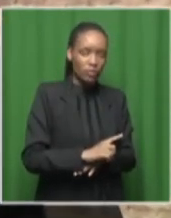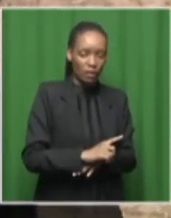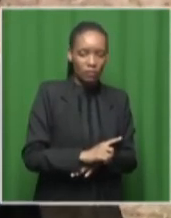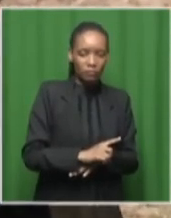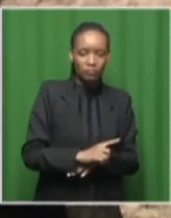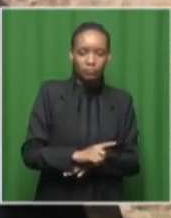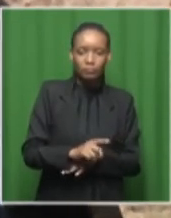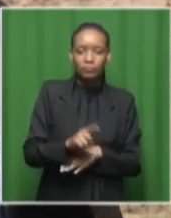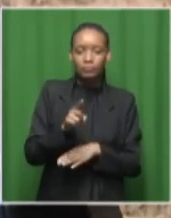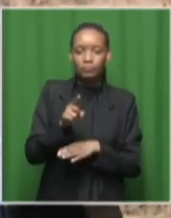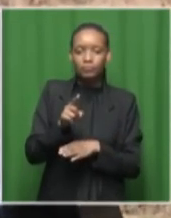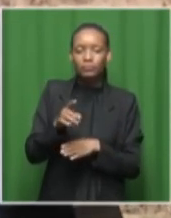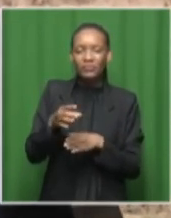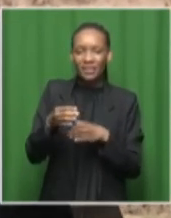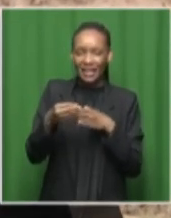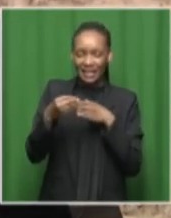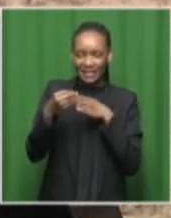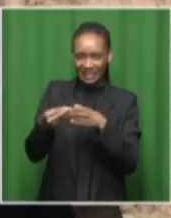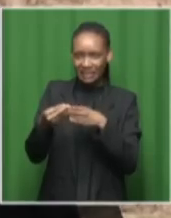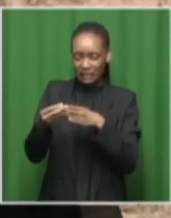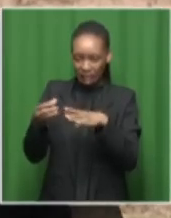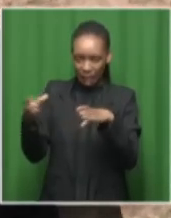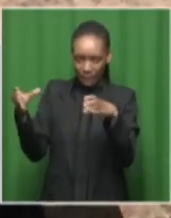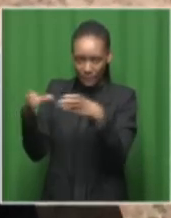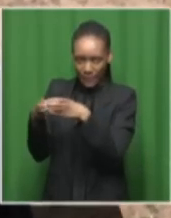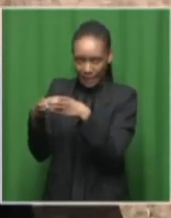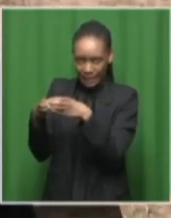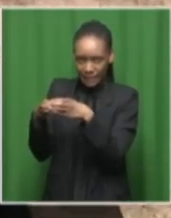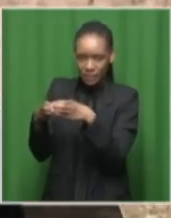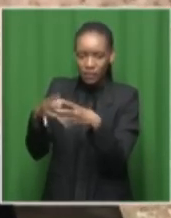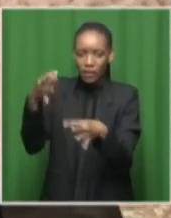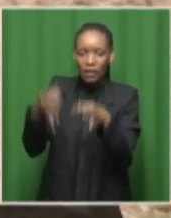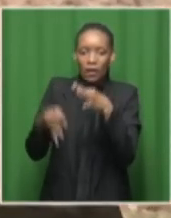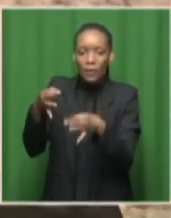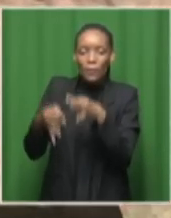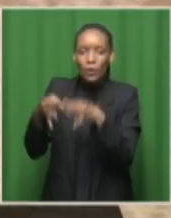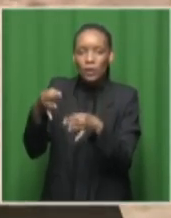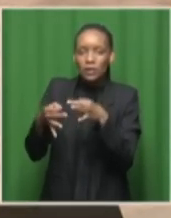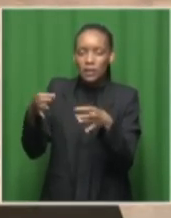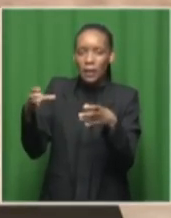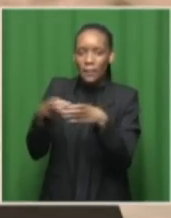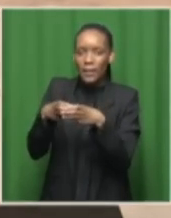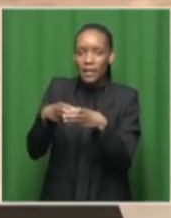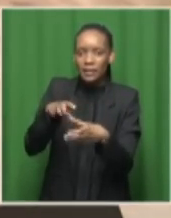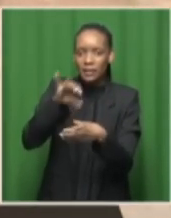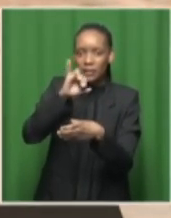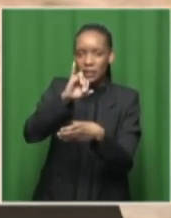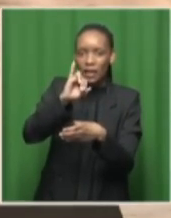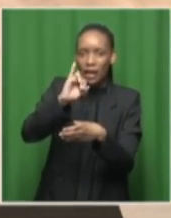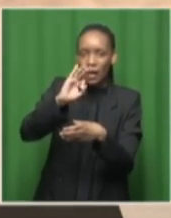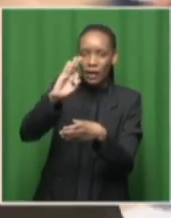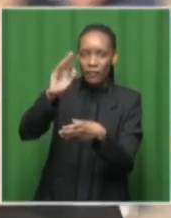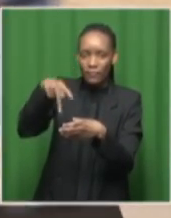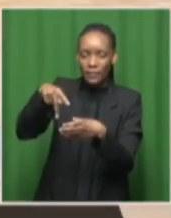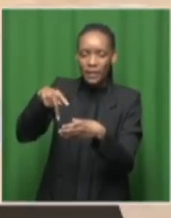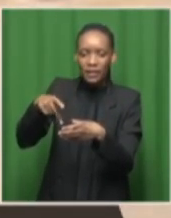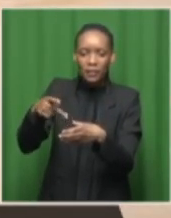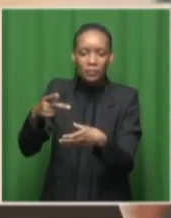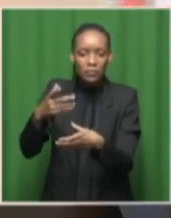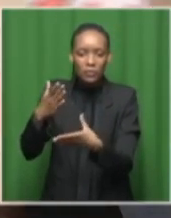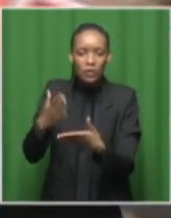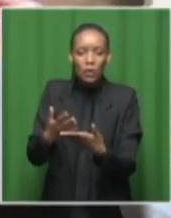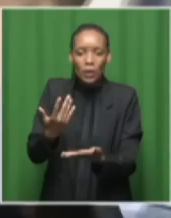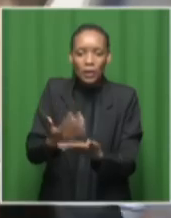the party. We can see the party, political party people, IFP. I don't know if Thulani Ngobo can just